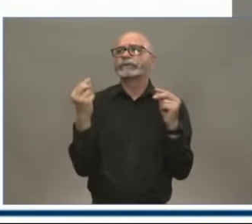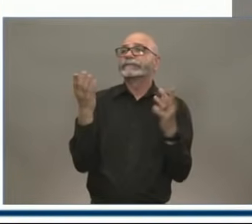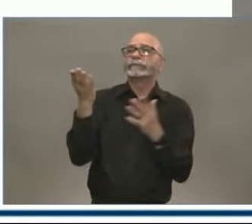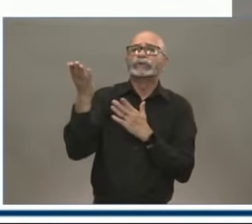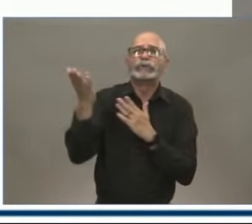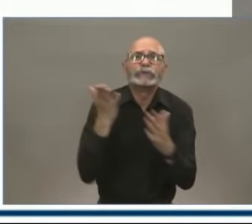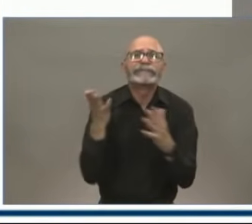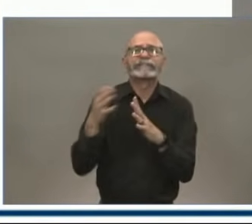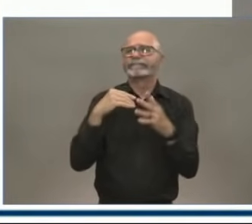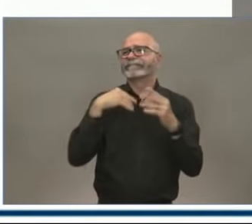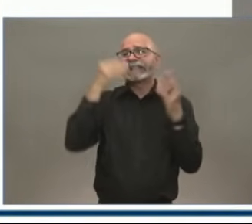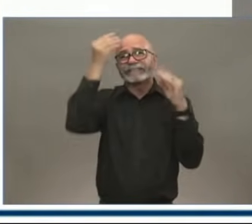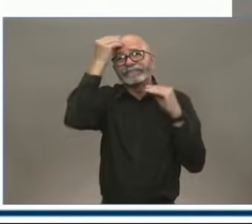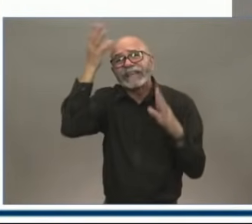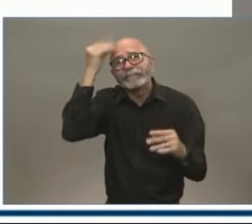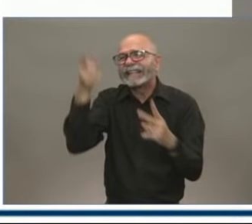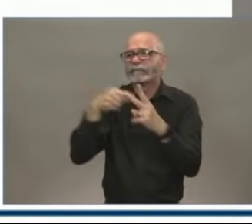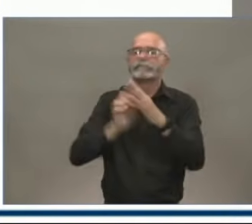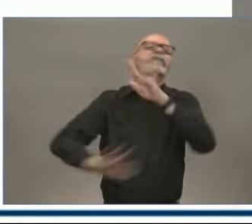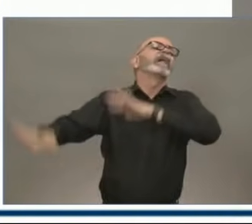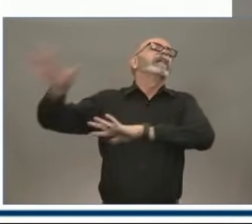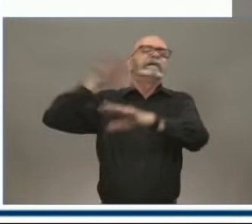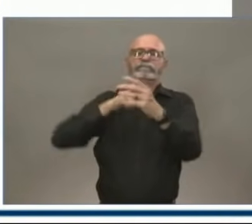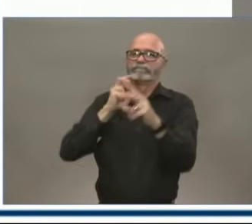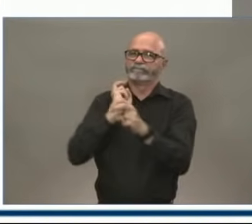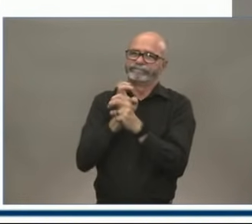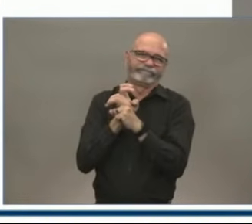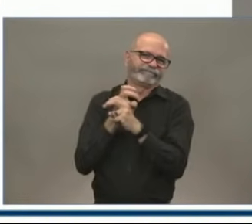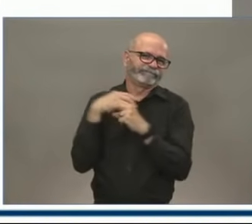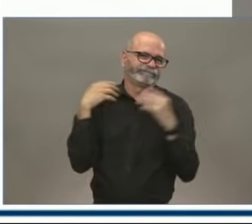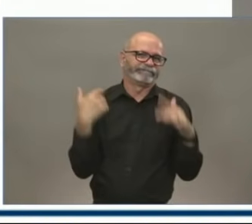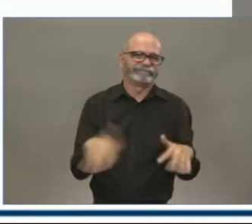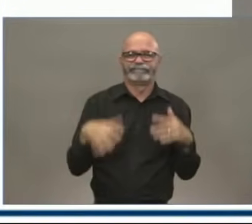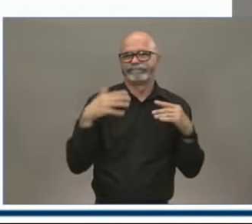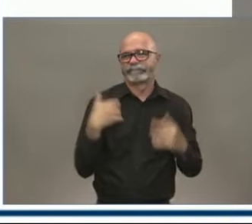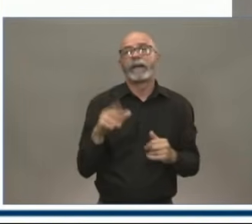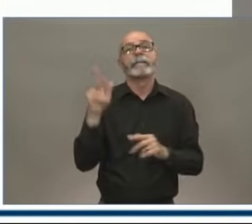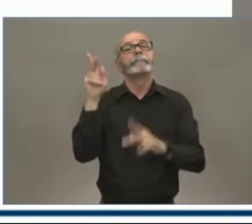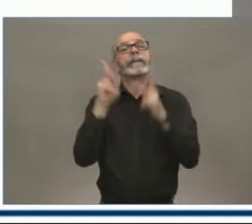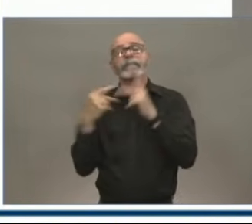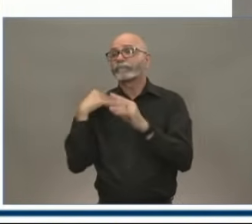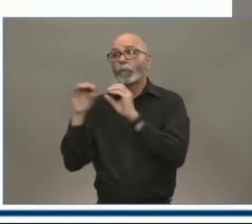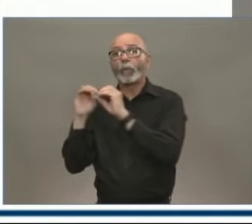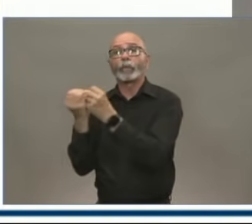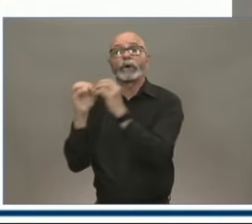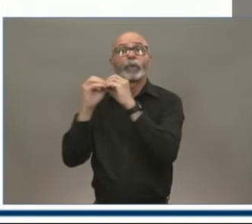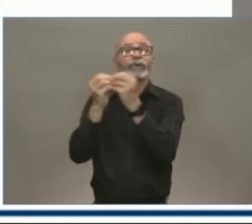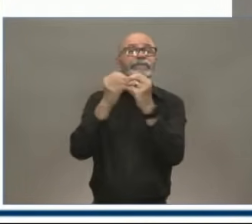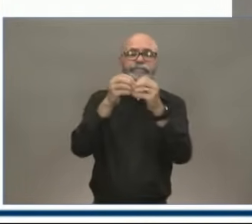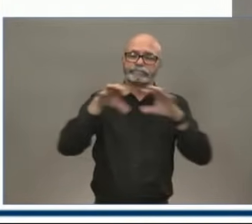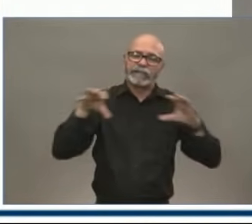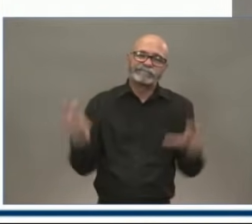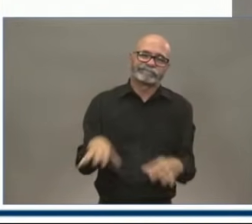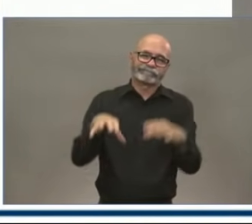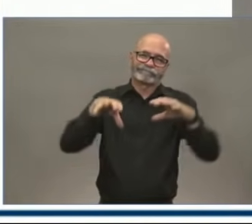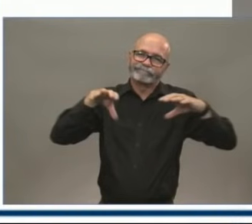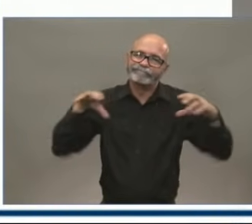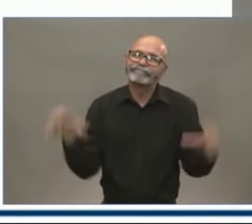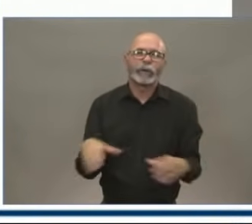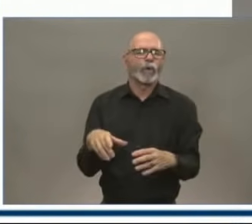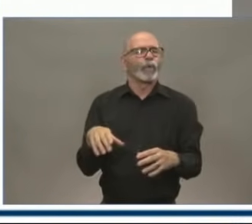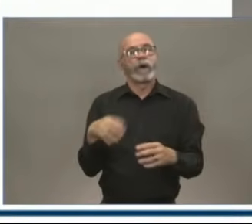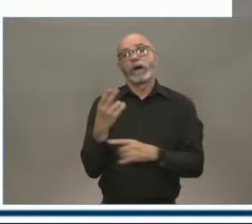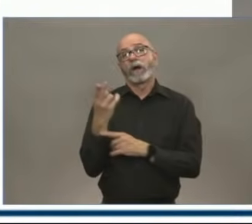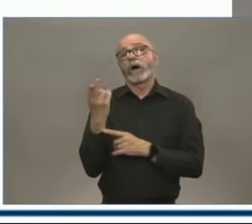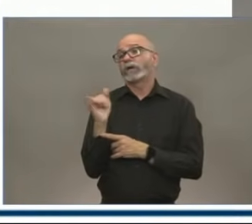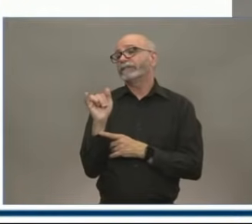supports. There are many people and organizations in this province who work hard every single day in our fight against HIV, and World AIDS